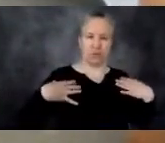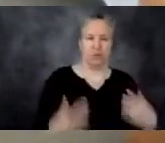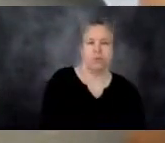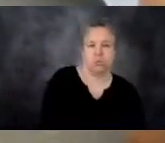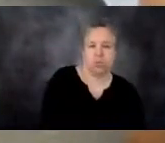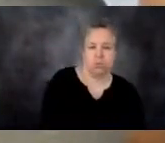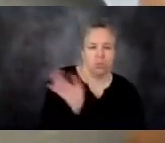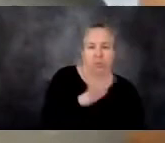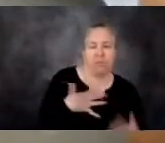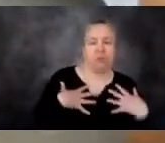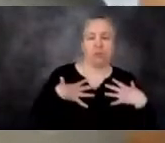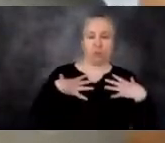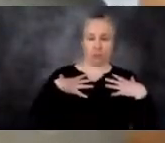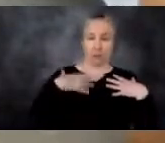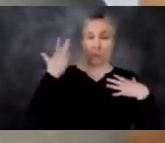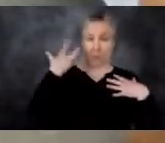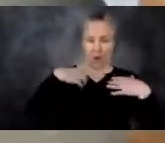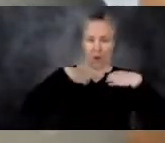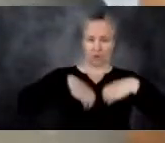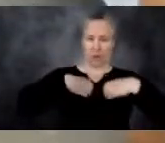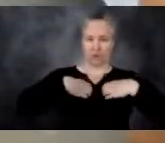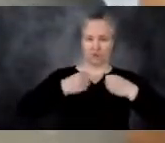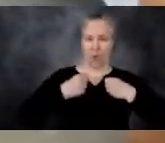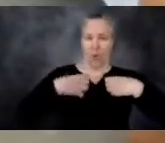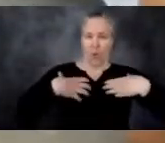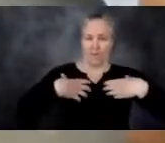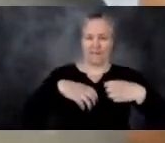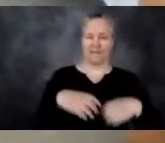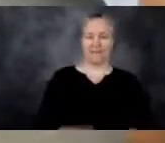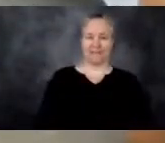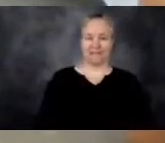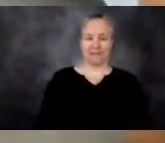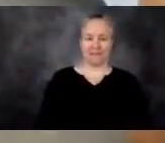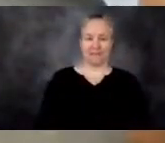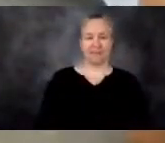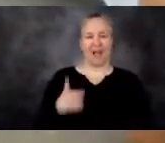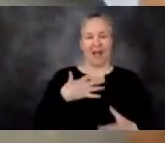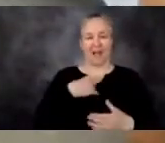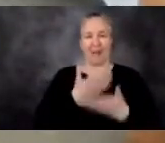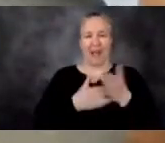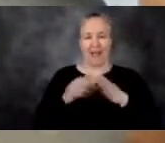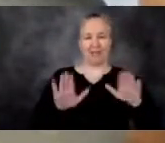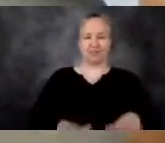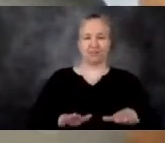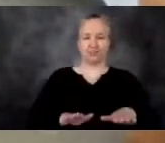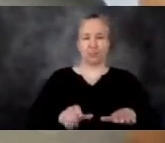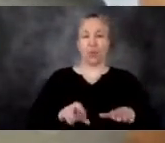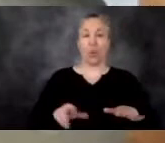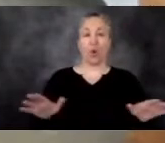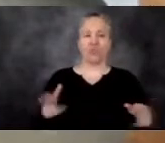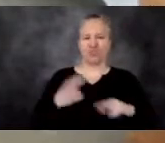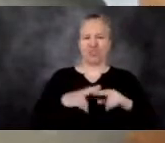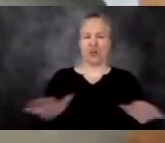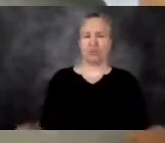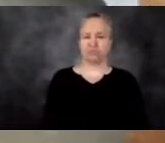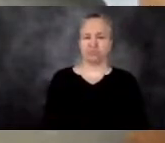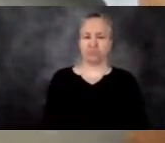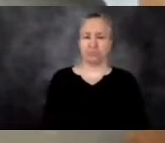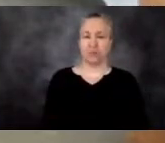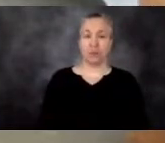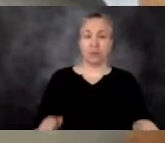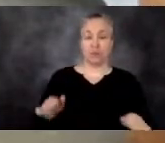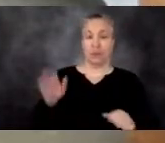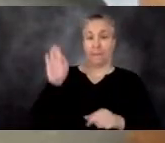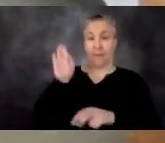those lungs open, okay? I personally like to take my hands, you know, placing them on my thighs or in my chair. You know, if you want to lean on the back